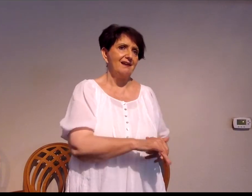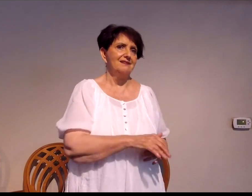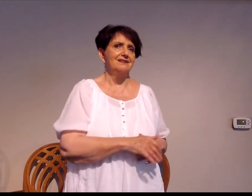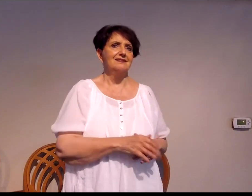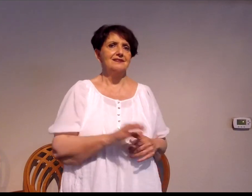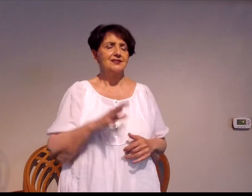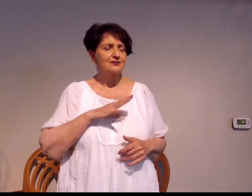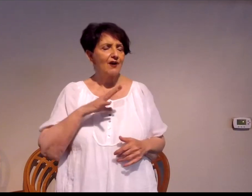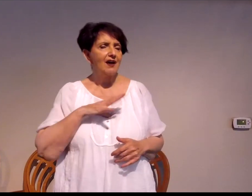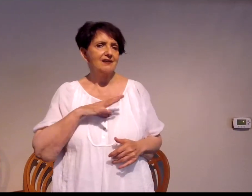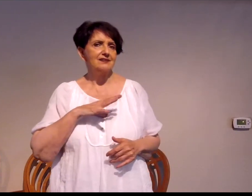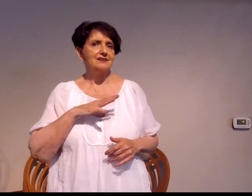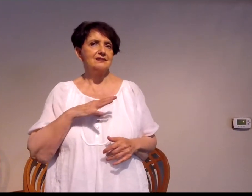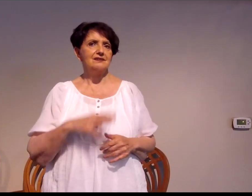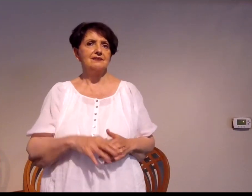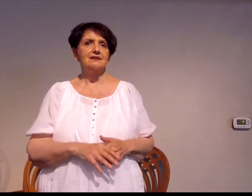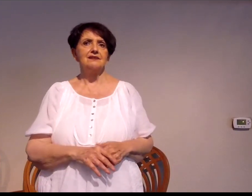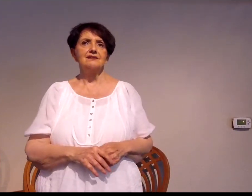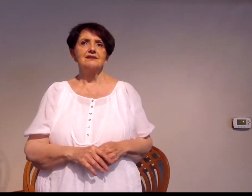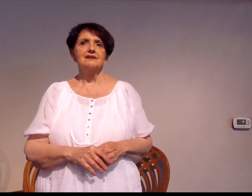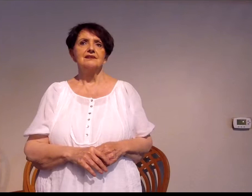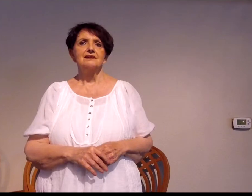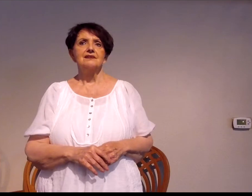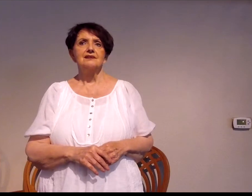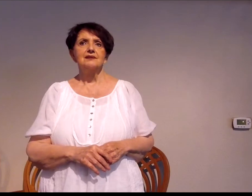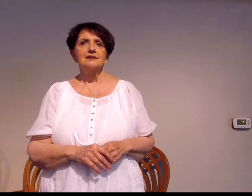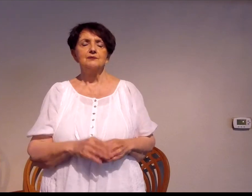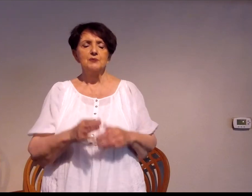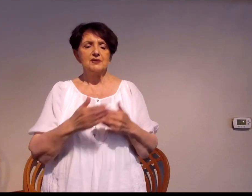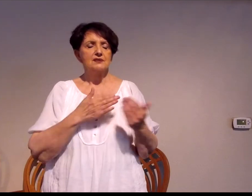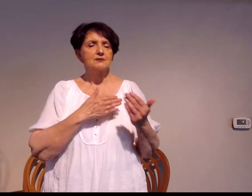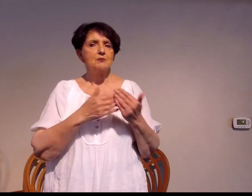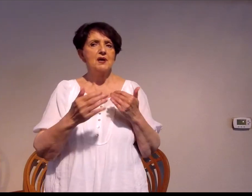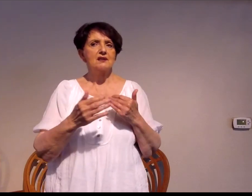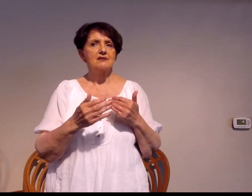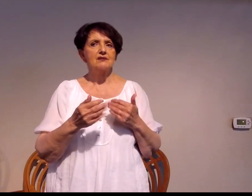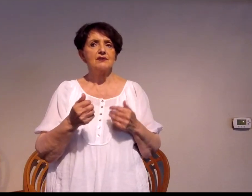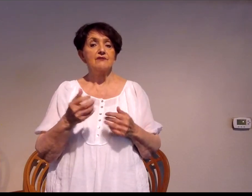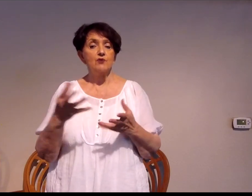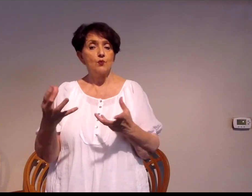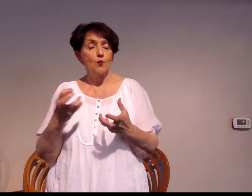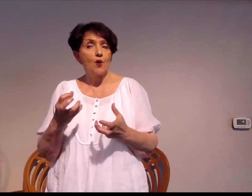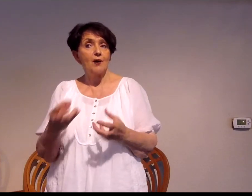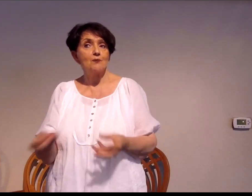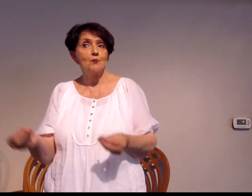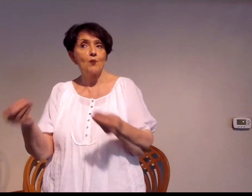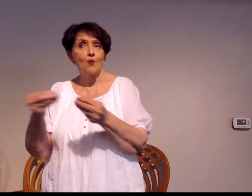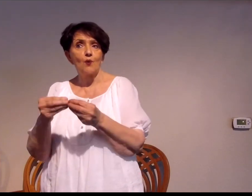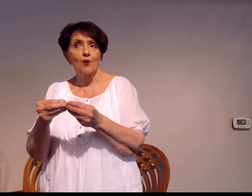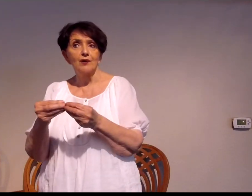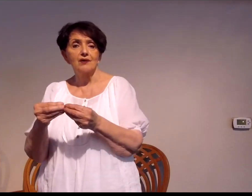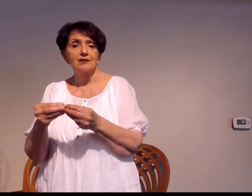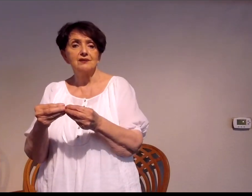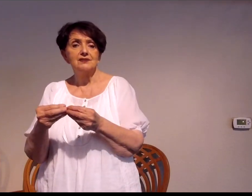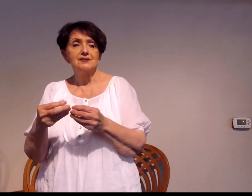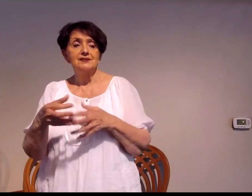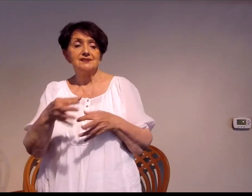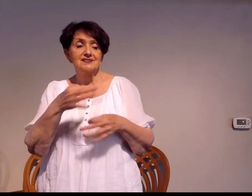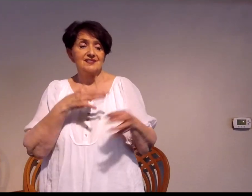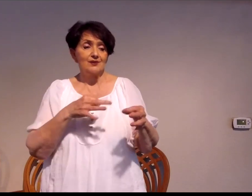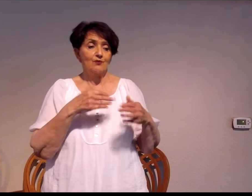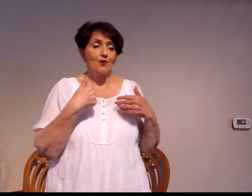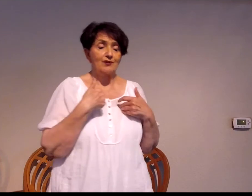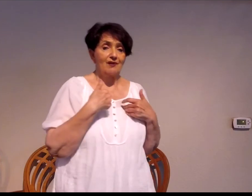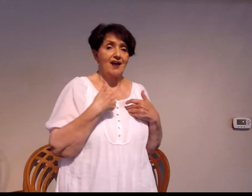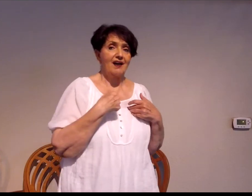okay. But regardless, if there's something else we want and not what we have, grieve